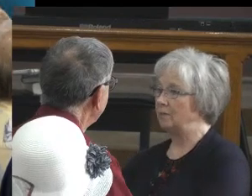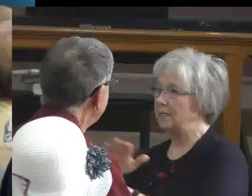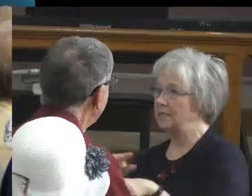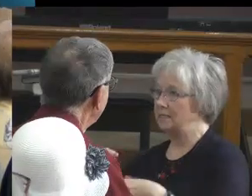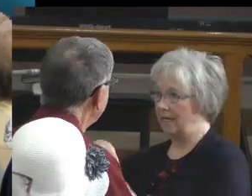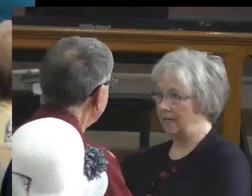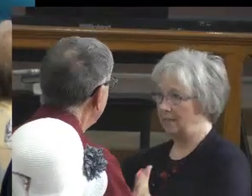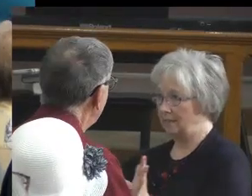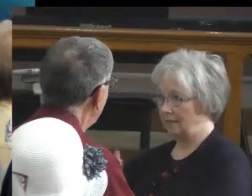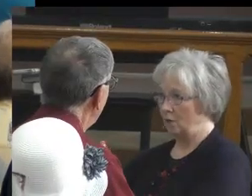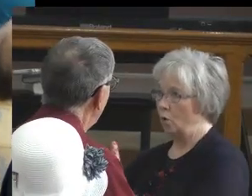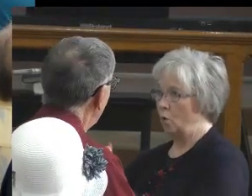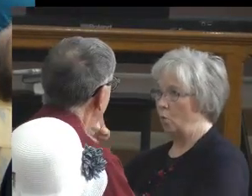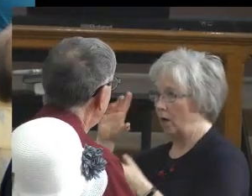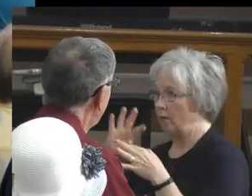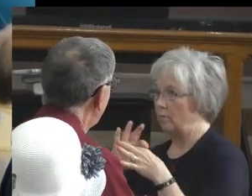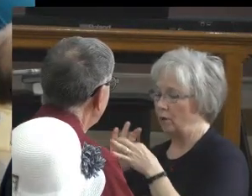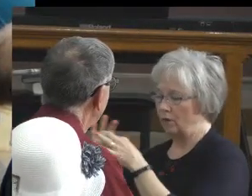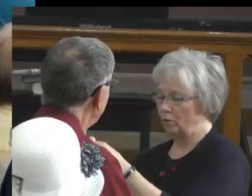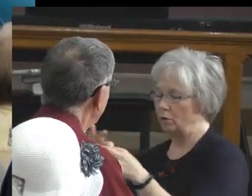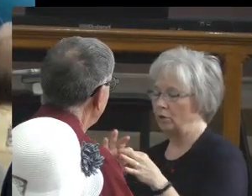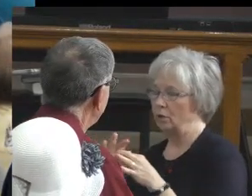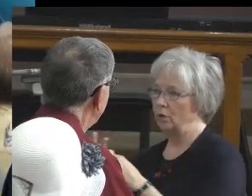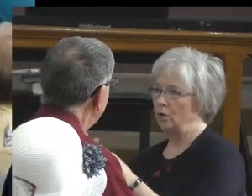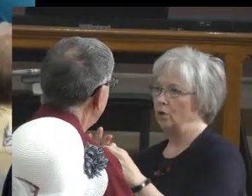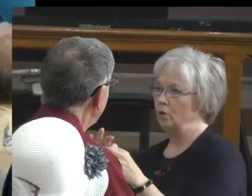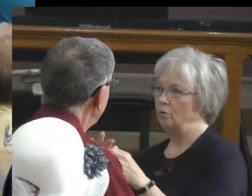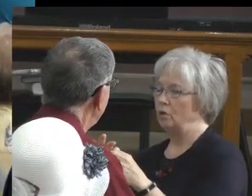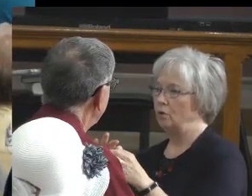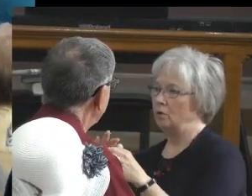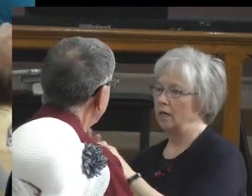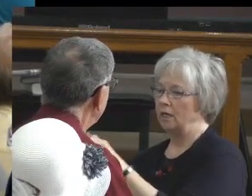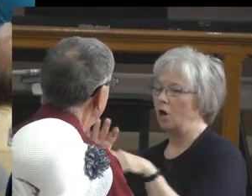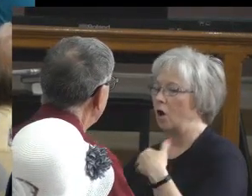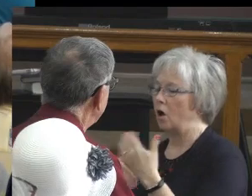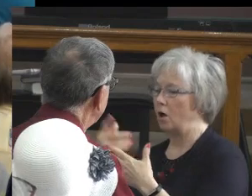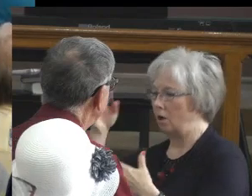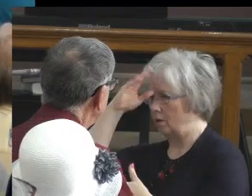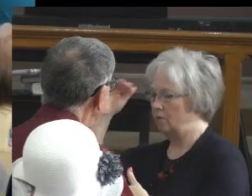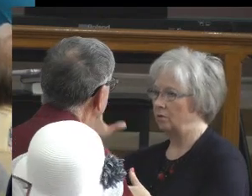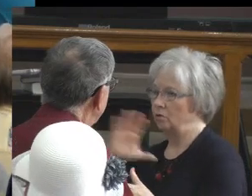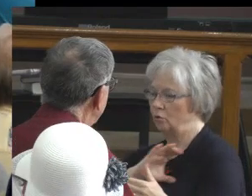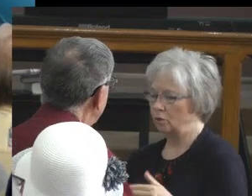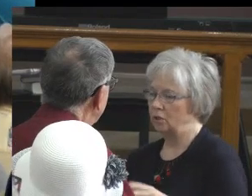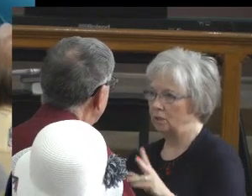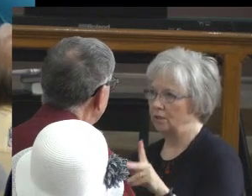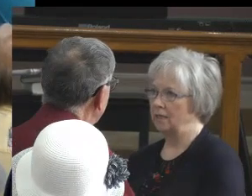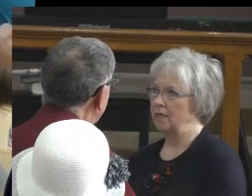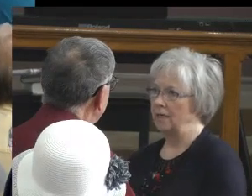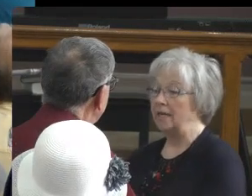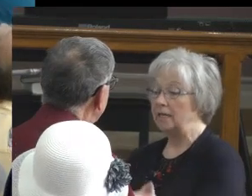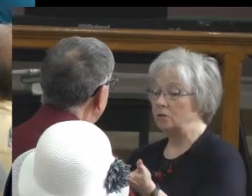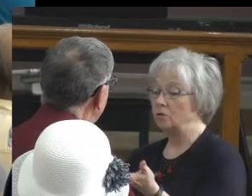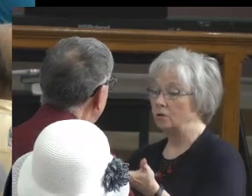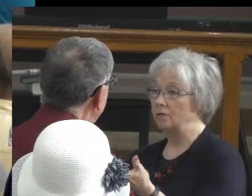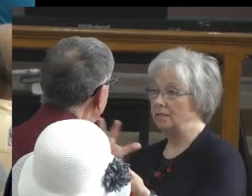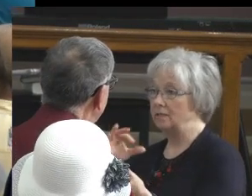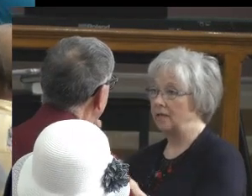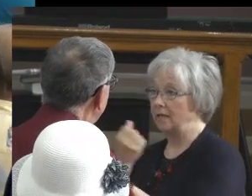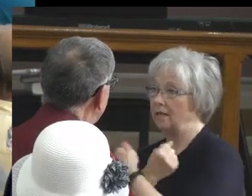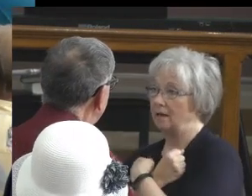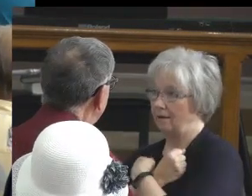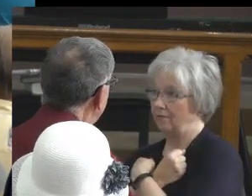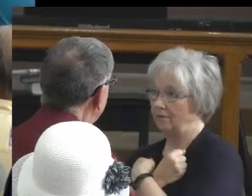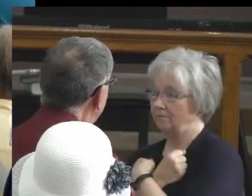it stands, one brotherhood uniting all nations in service and